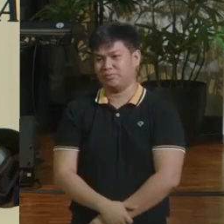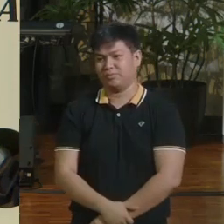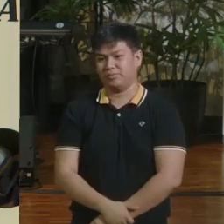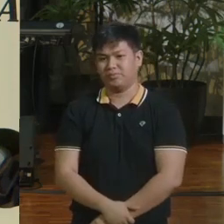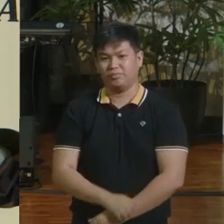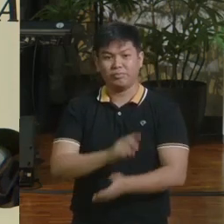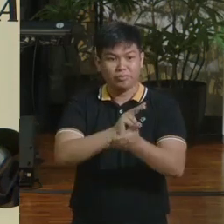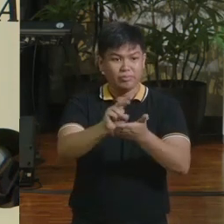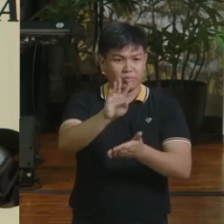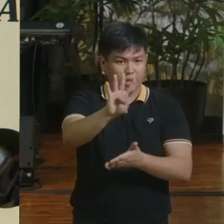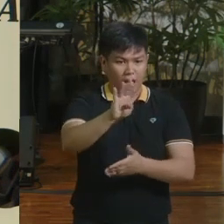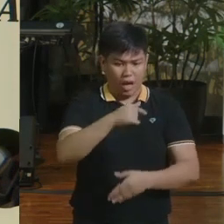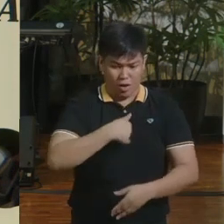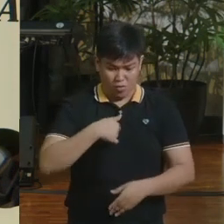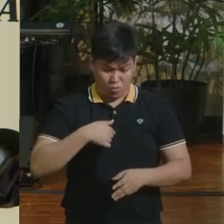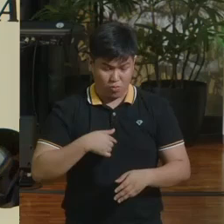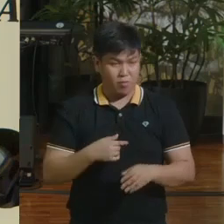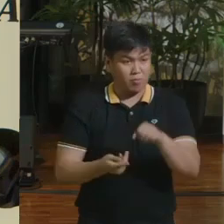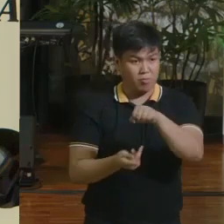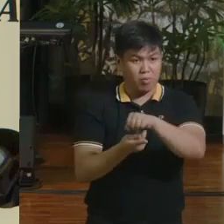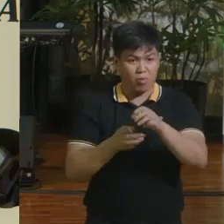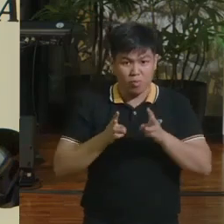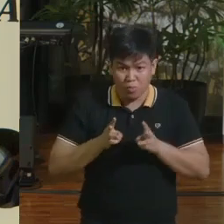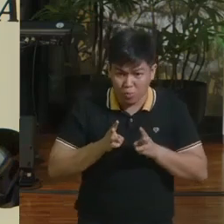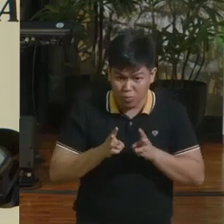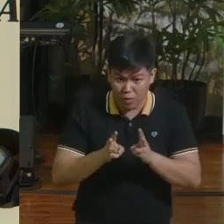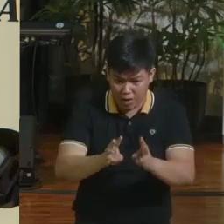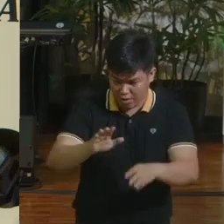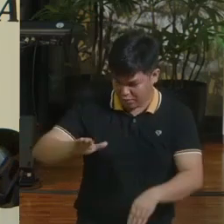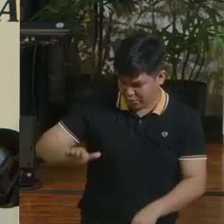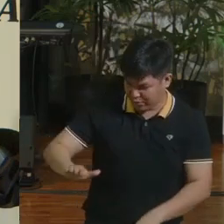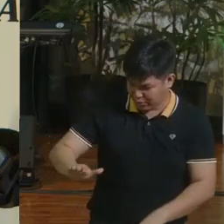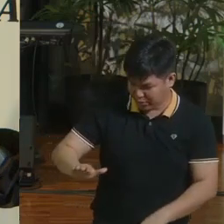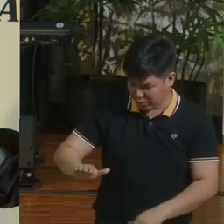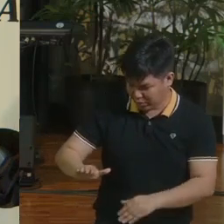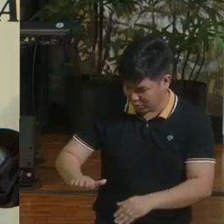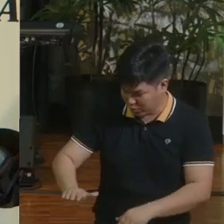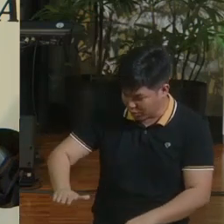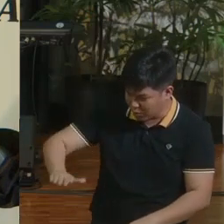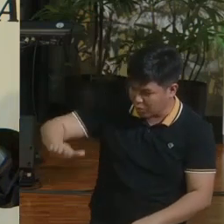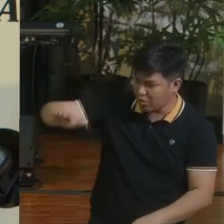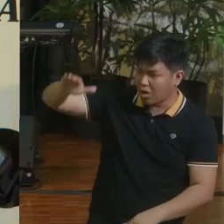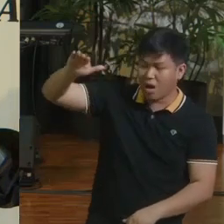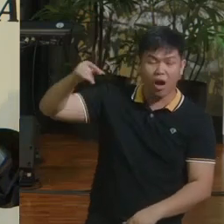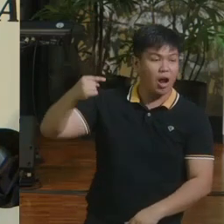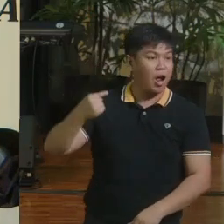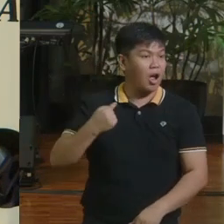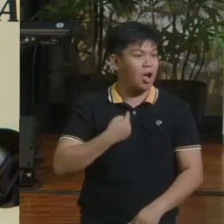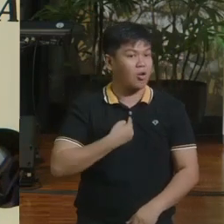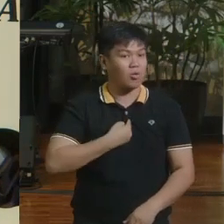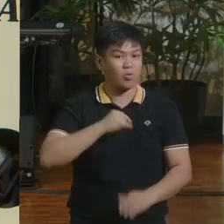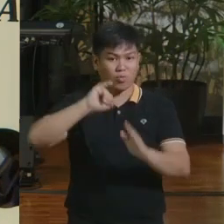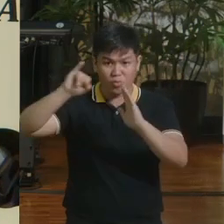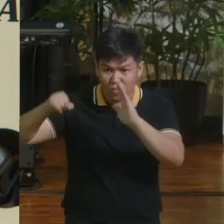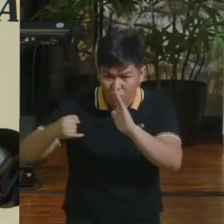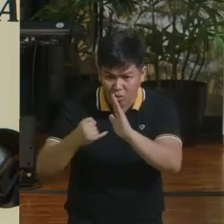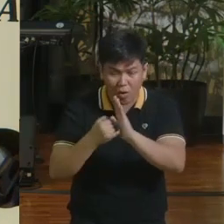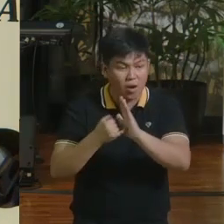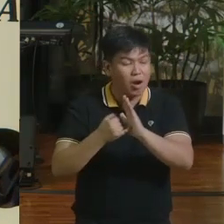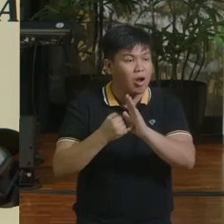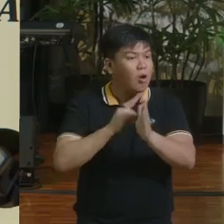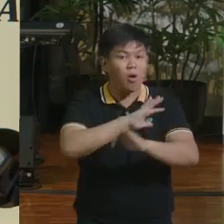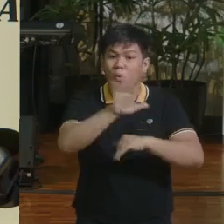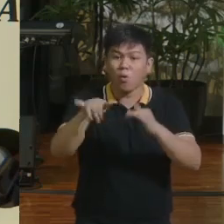Verse 4, my manner of life from my youth spent from the beginning among my own nation and in Jerusalem is known